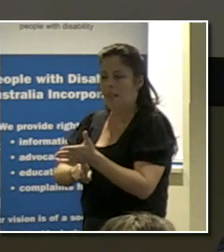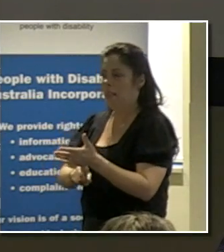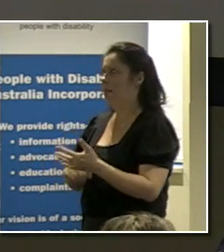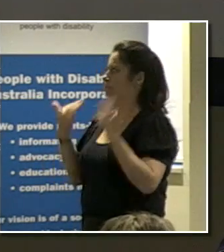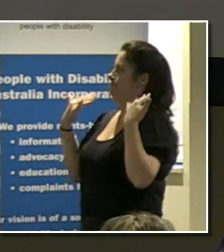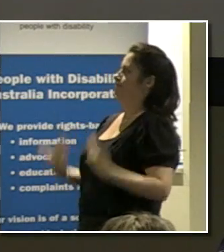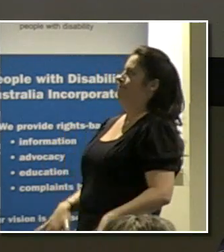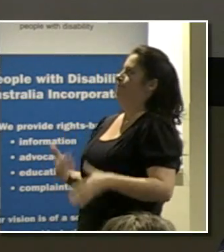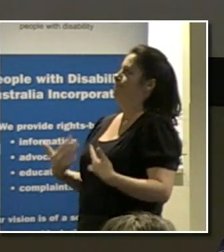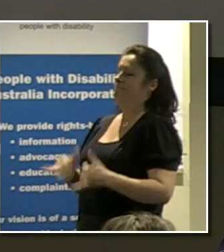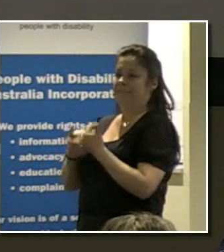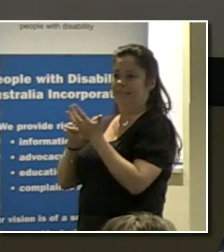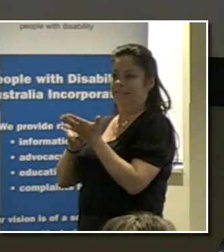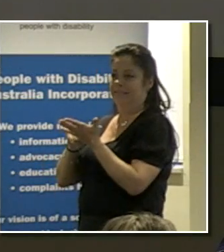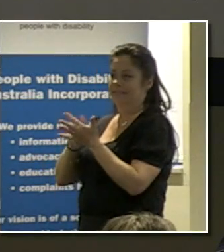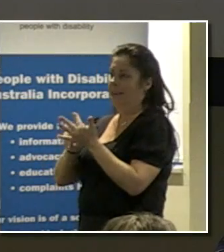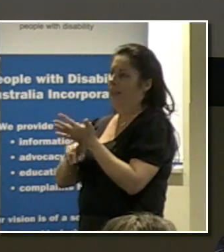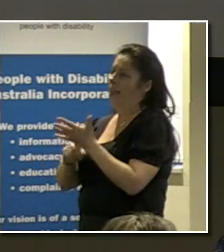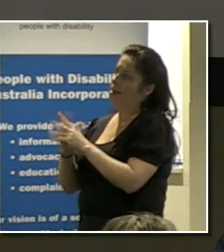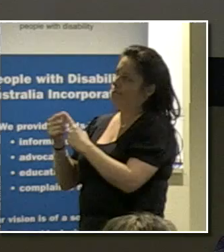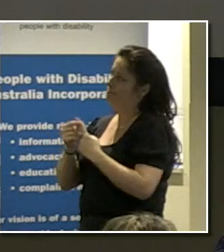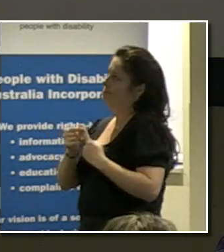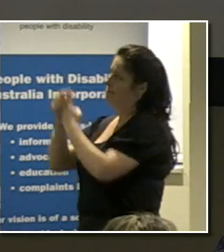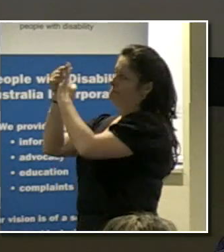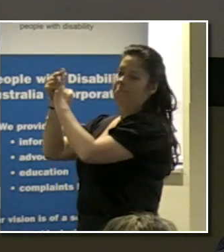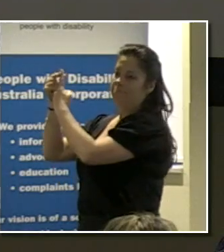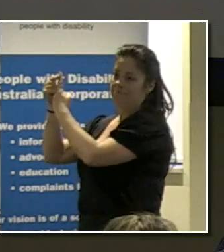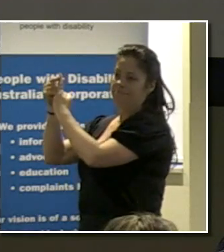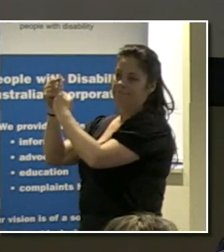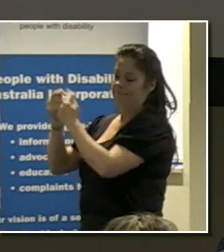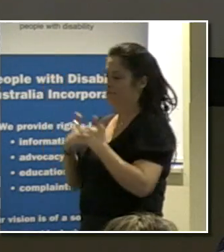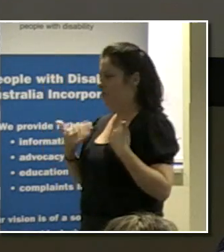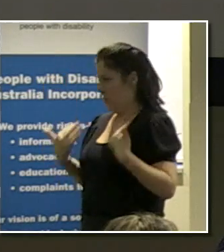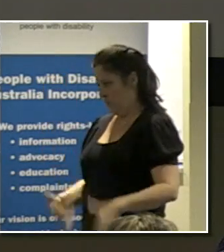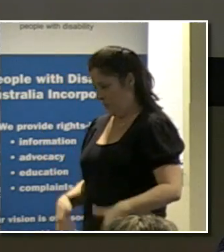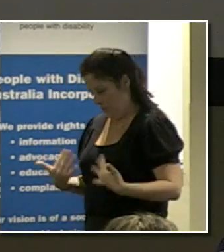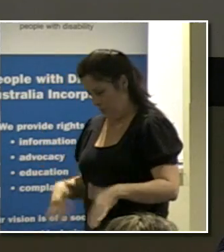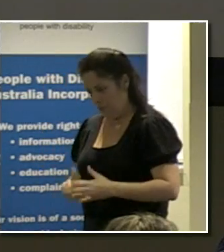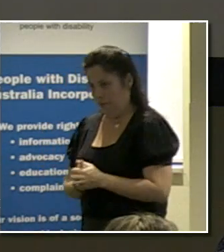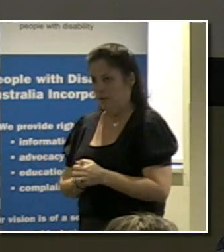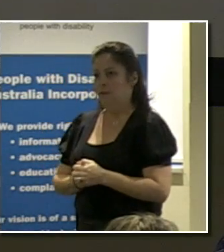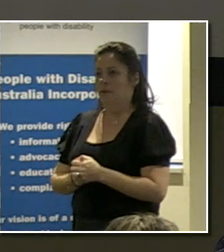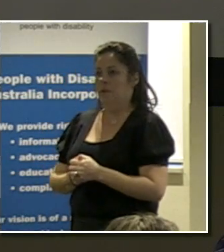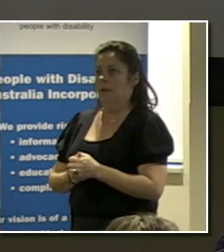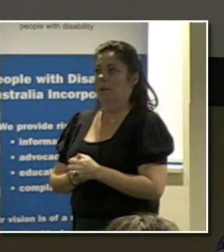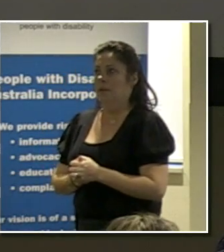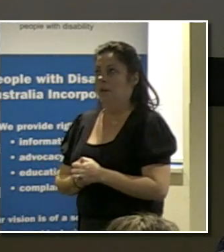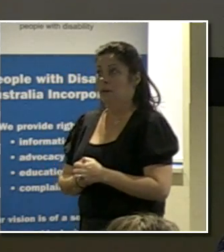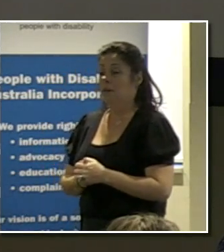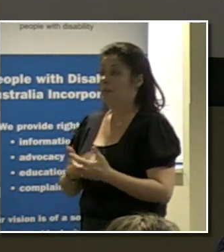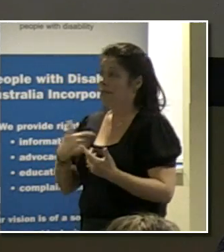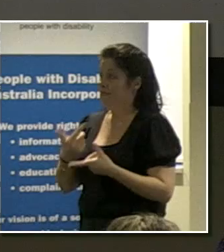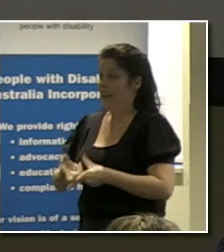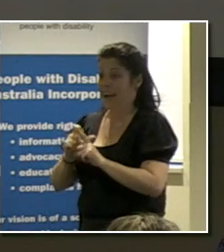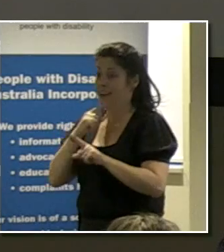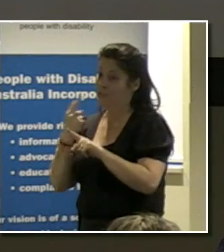it's hard to think of anybody that was closest to those values than her. I find it hard to speak about her